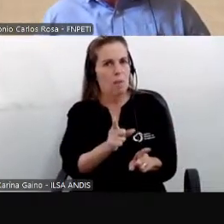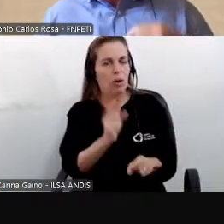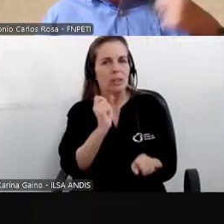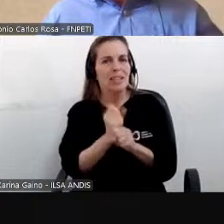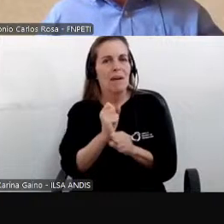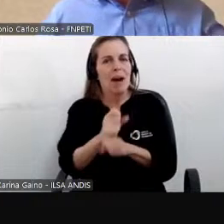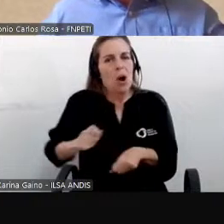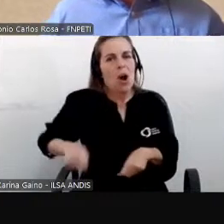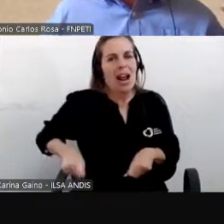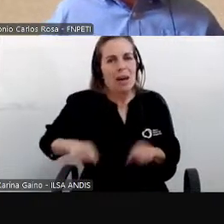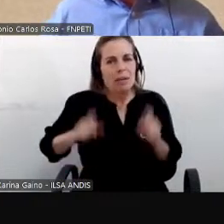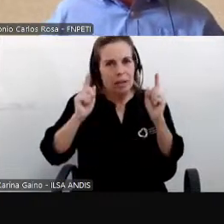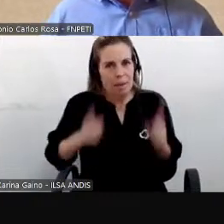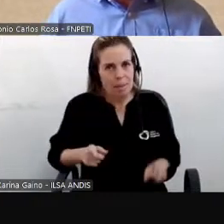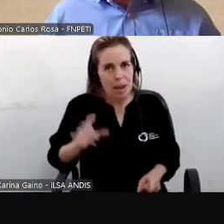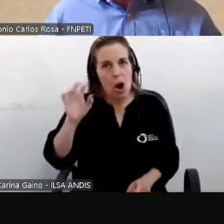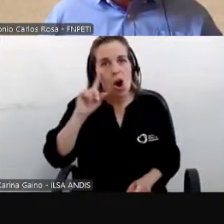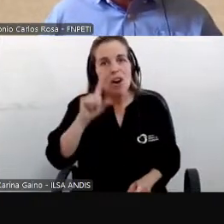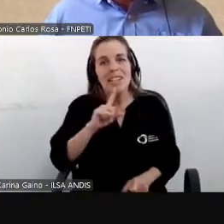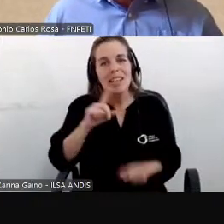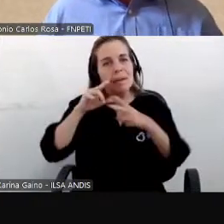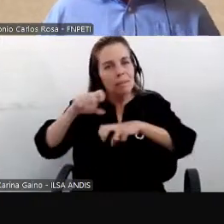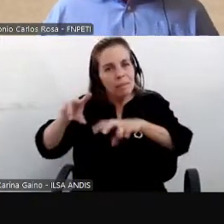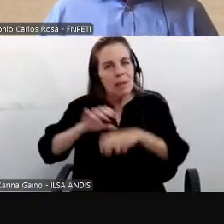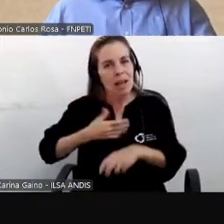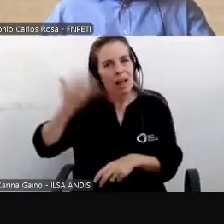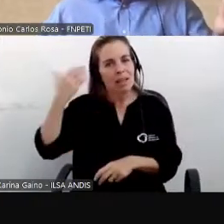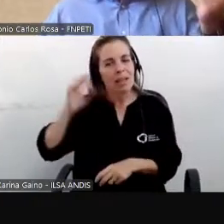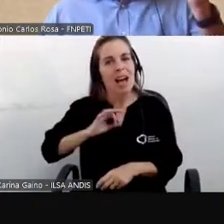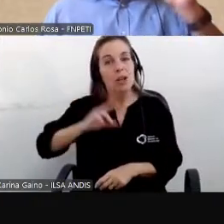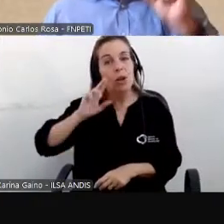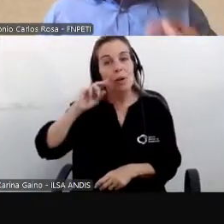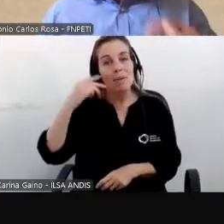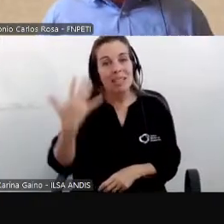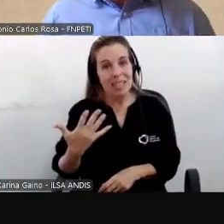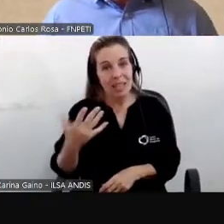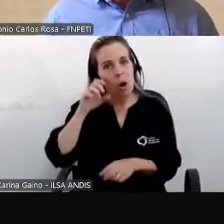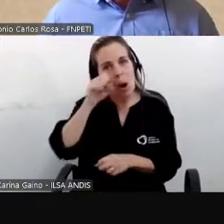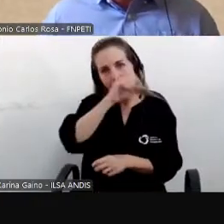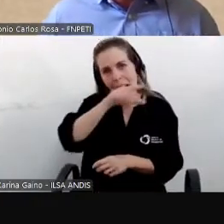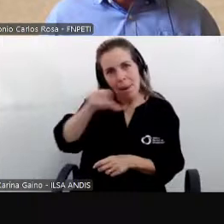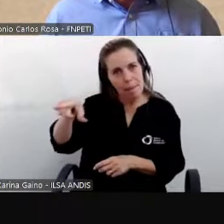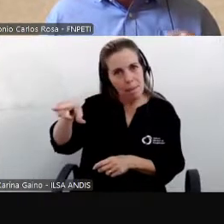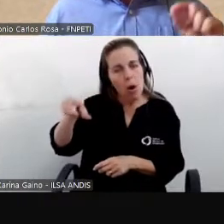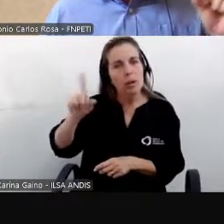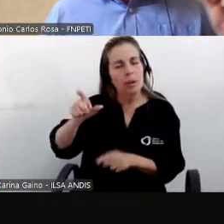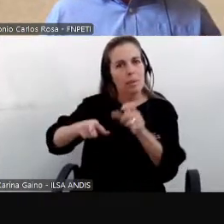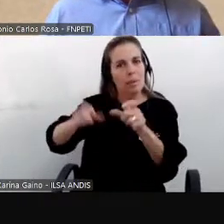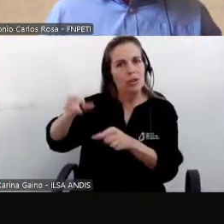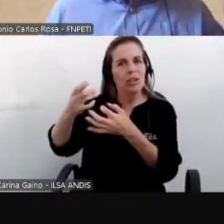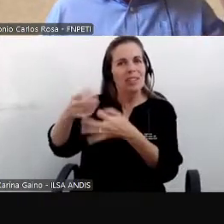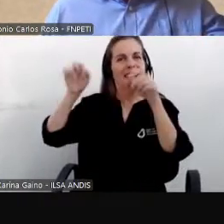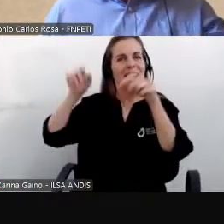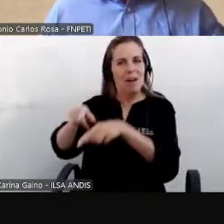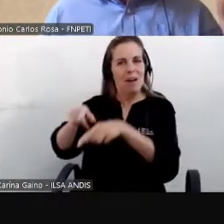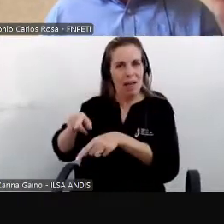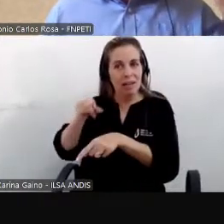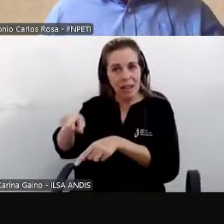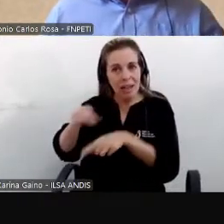to child labor that also leads to slavery. There is an